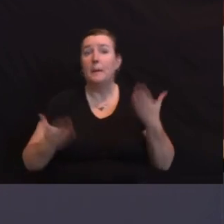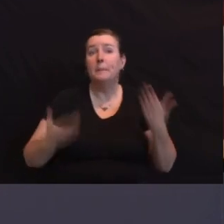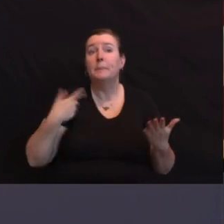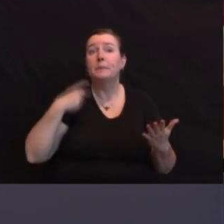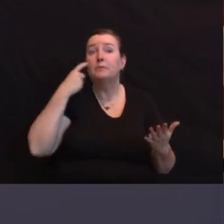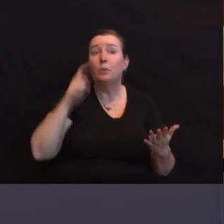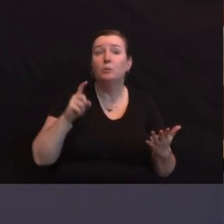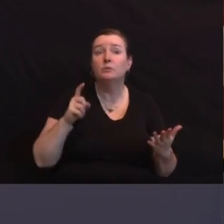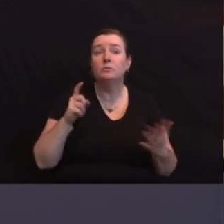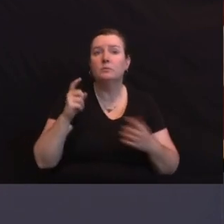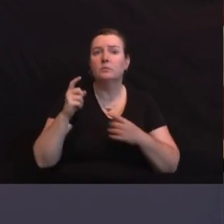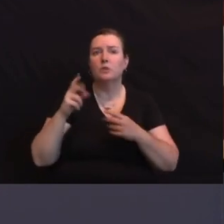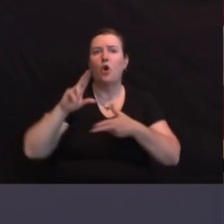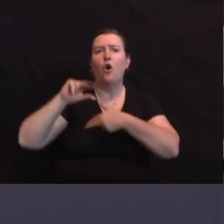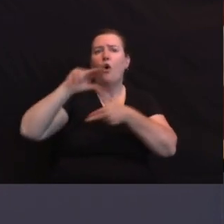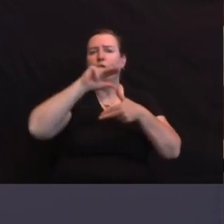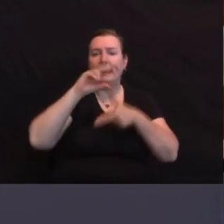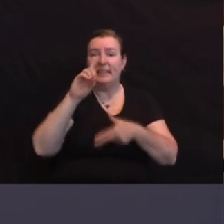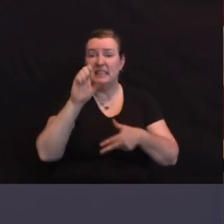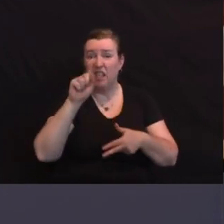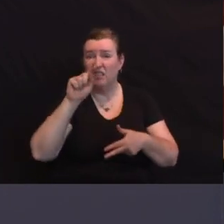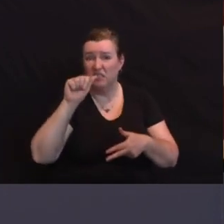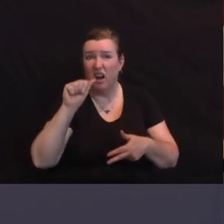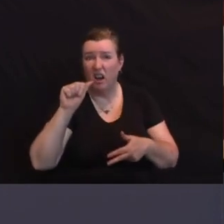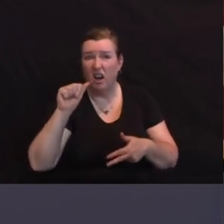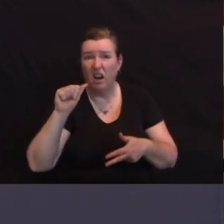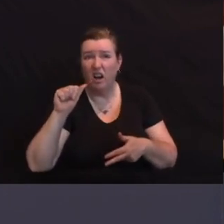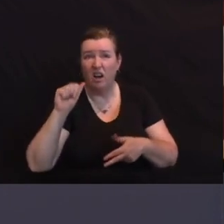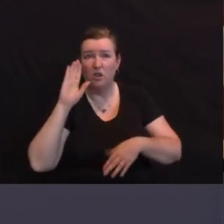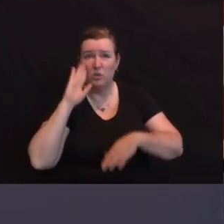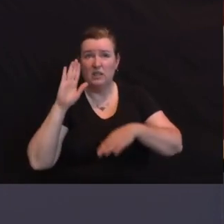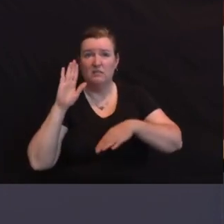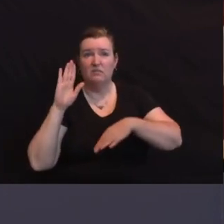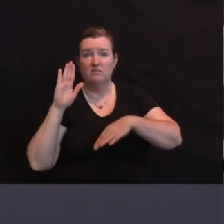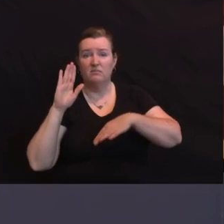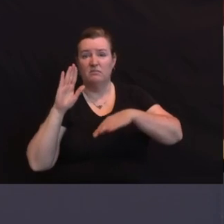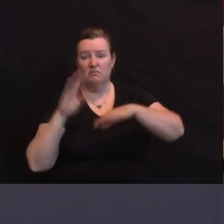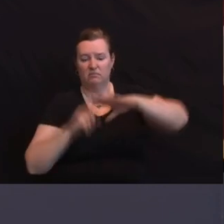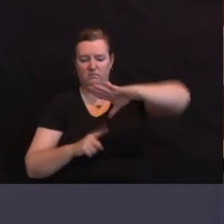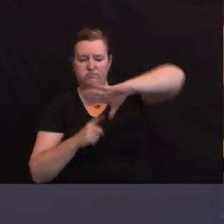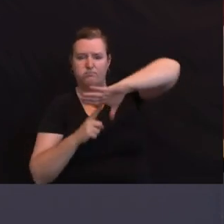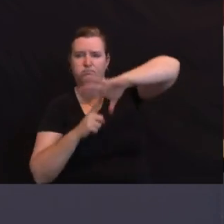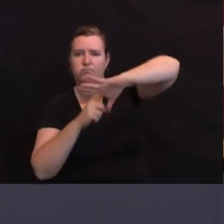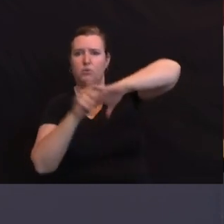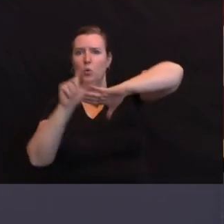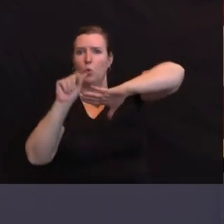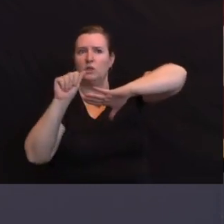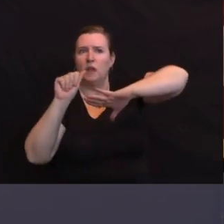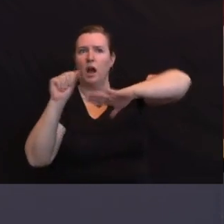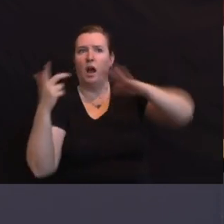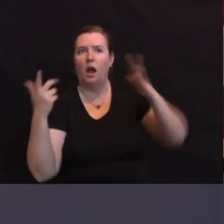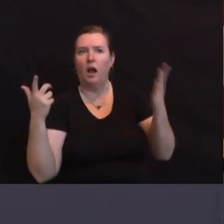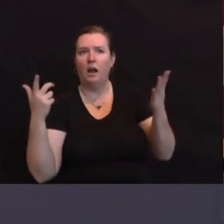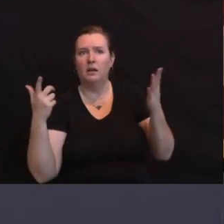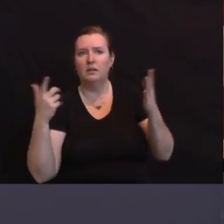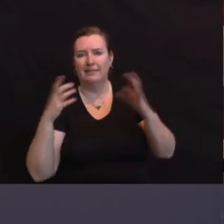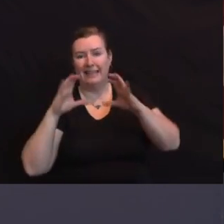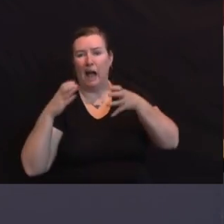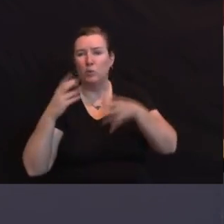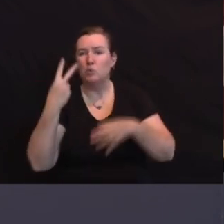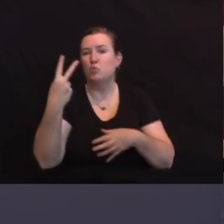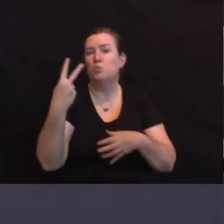Hurricane Delta, which is expected to make landfall in Louisiana and Texas as a Category 2. It is a monstrous